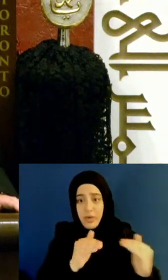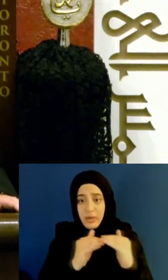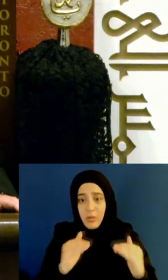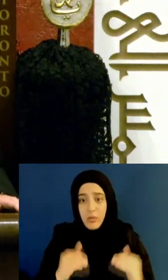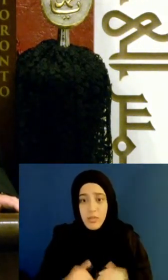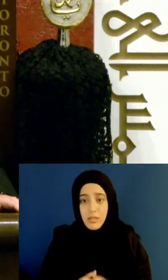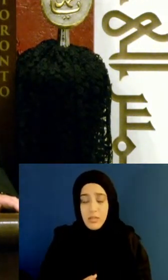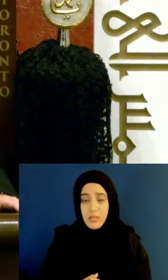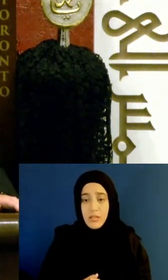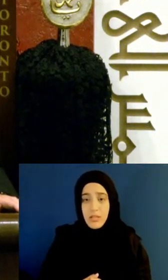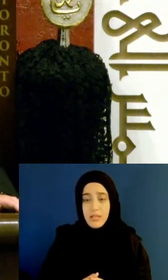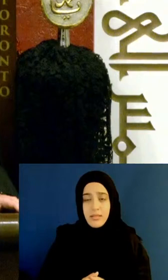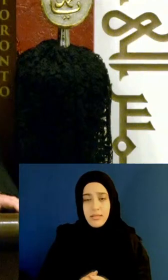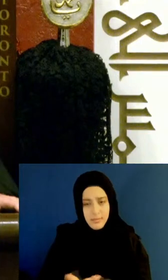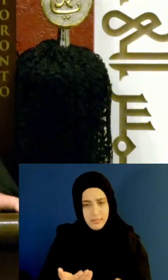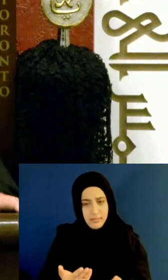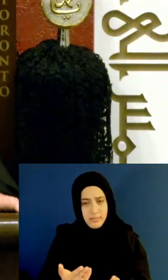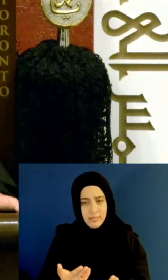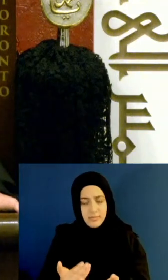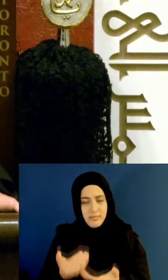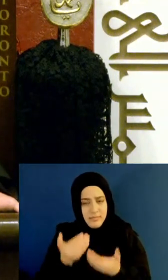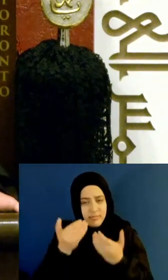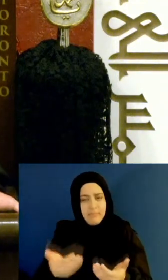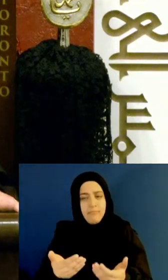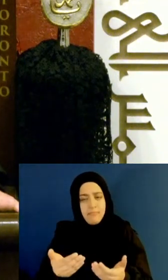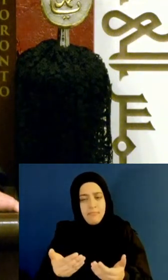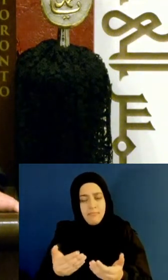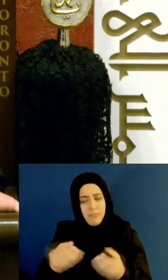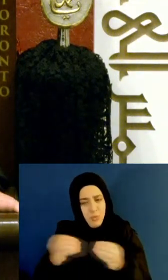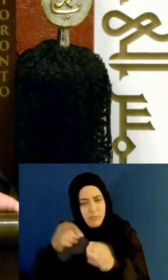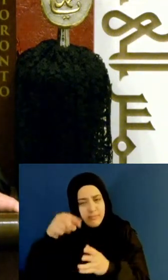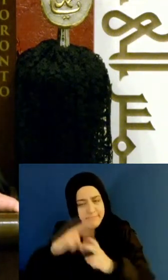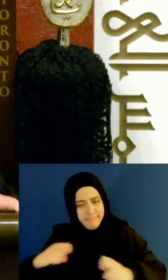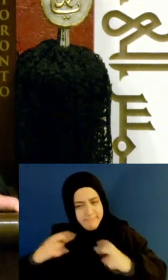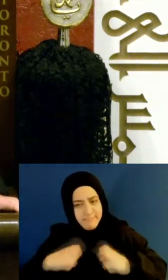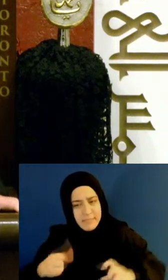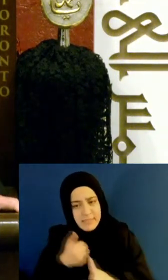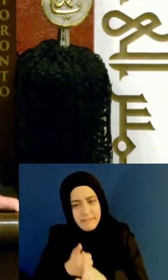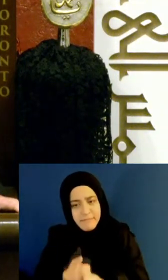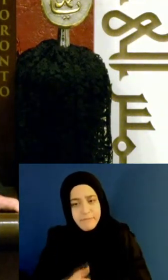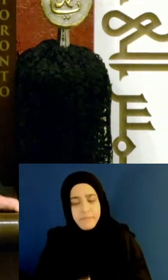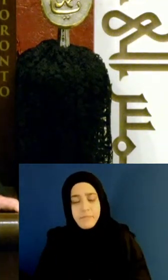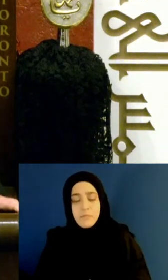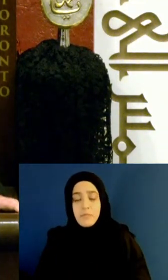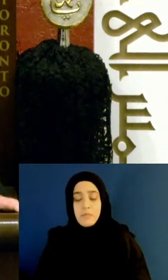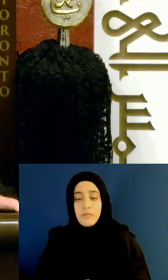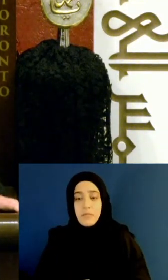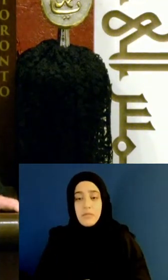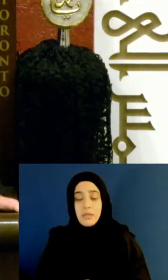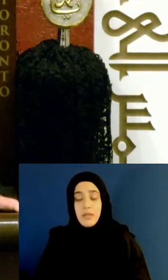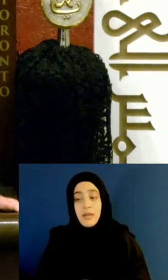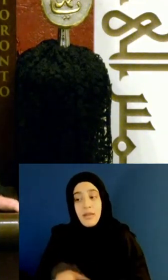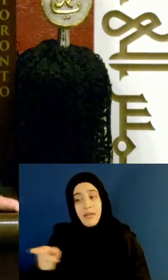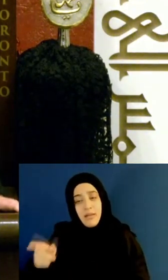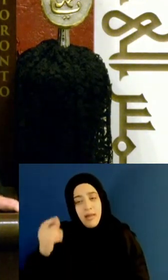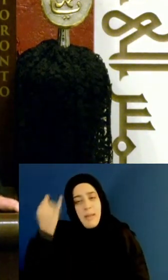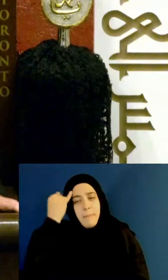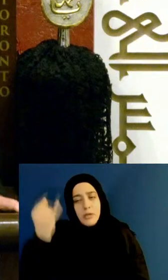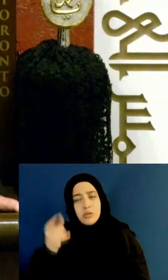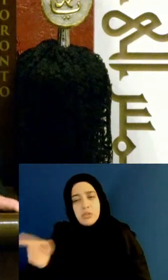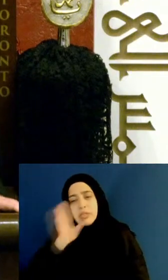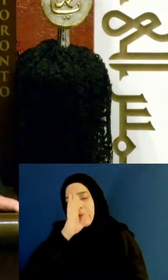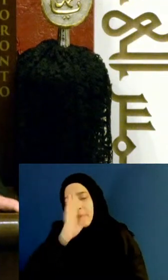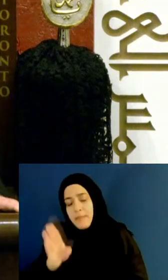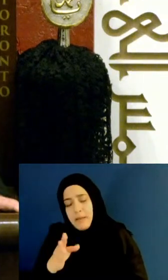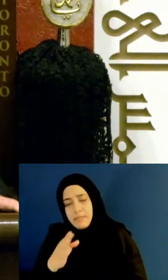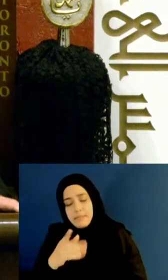Take it a step forward. Imam selects this person to be above you when it comes to servitude